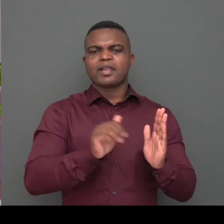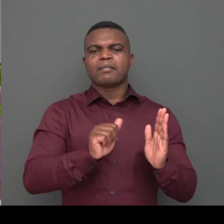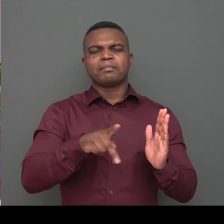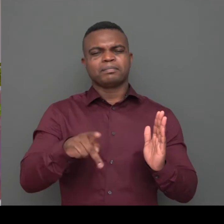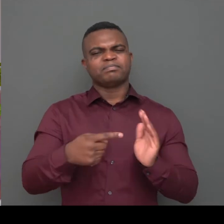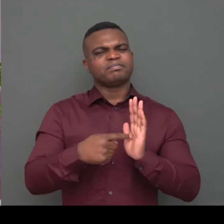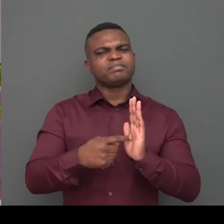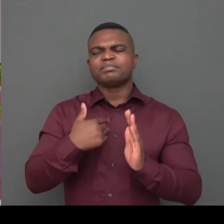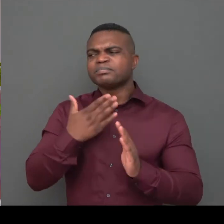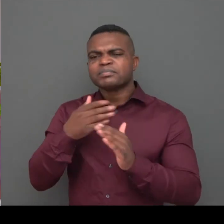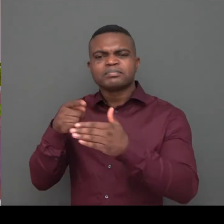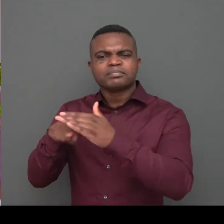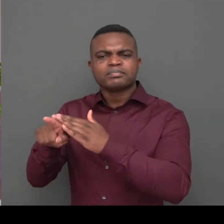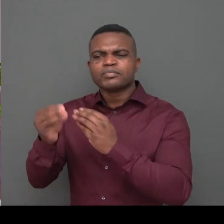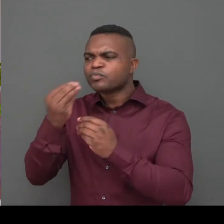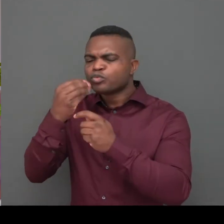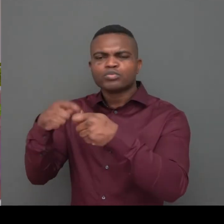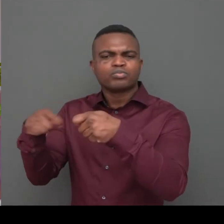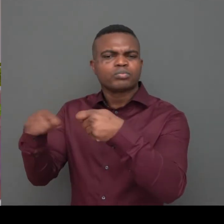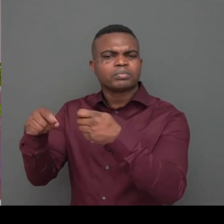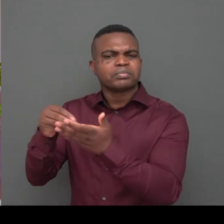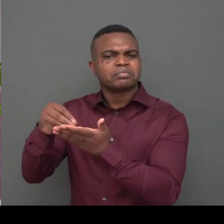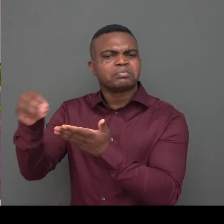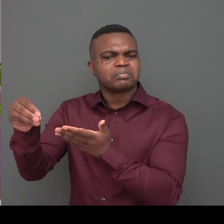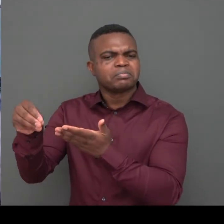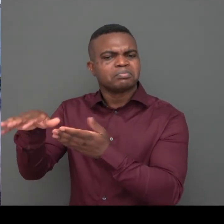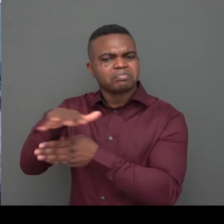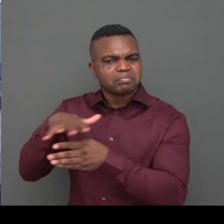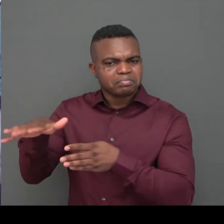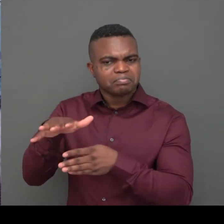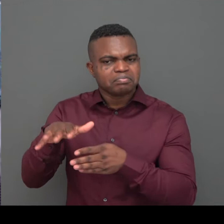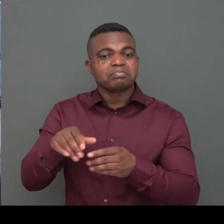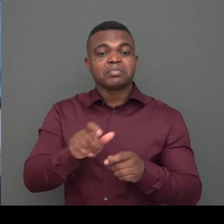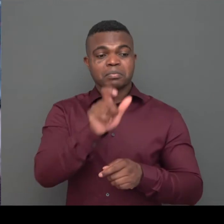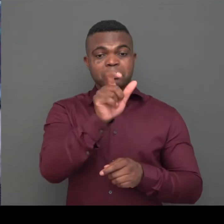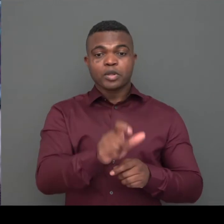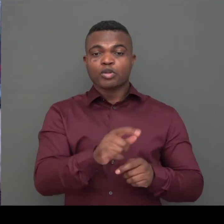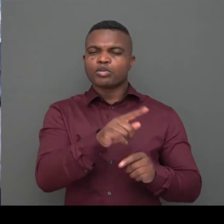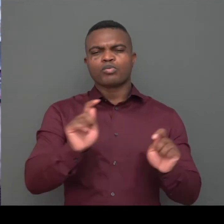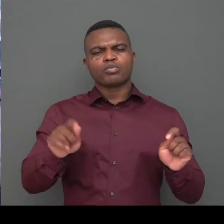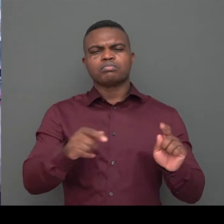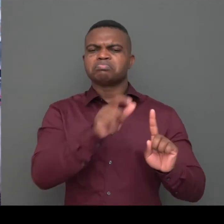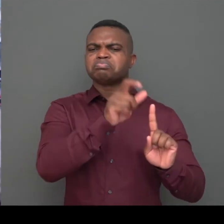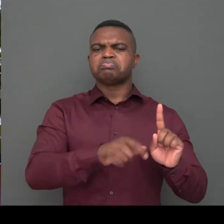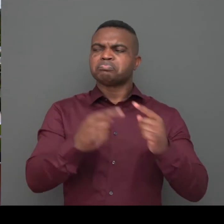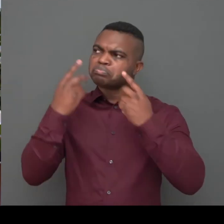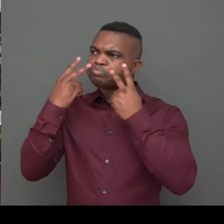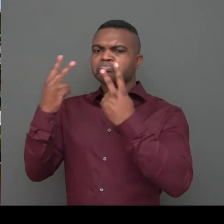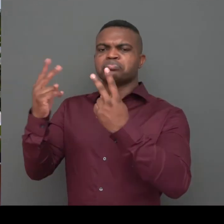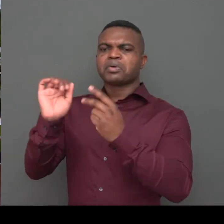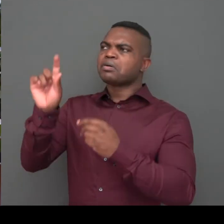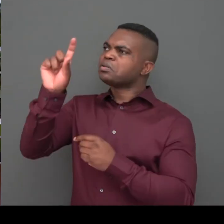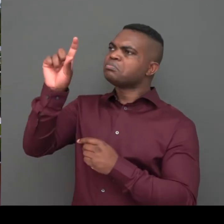for example, shop for food. To do that I use an app as everyone else. A person with vision can see on the screen how much a carton of